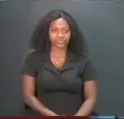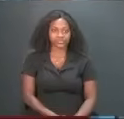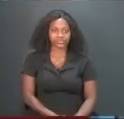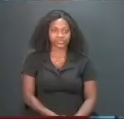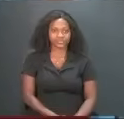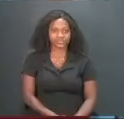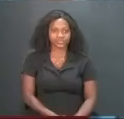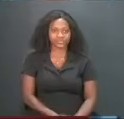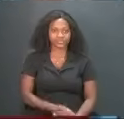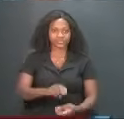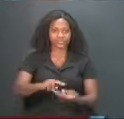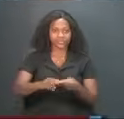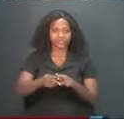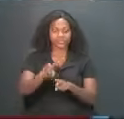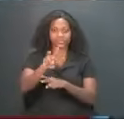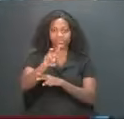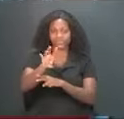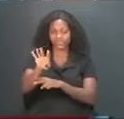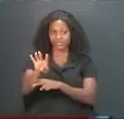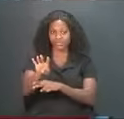item number 24. No.